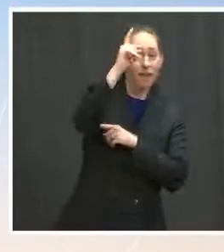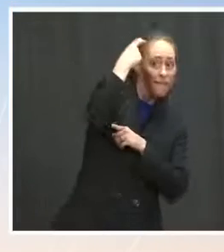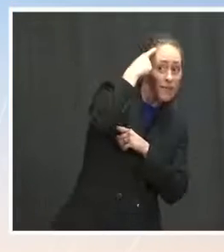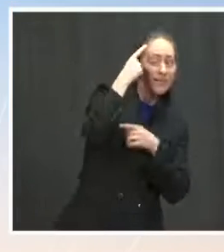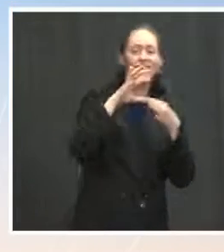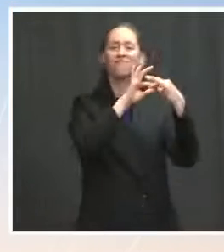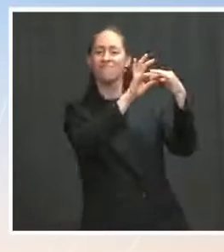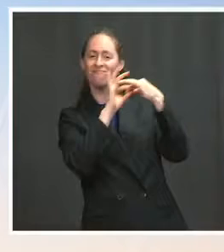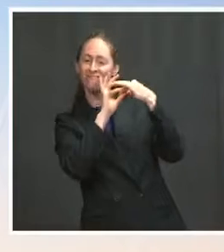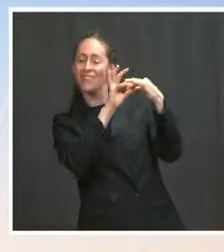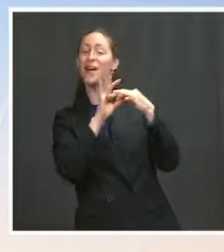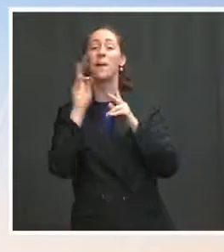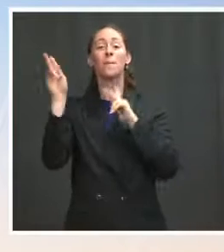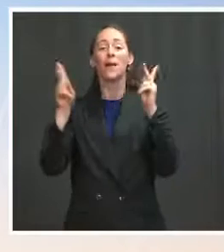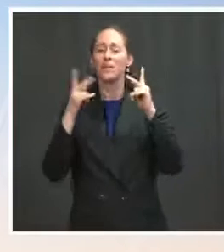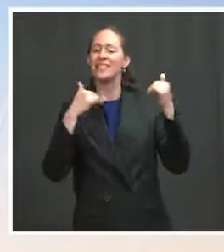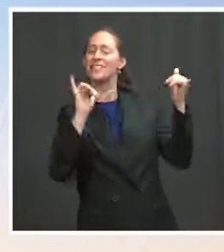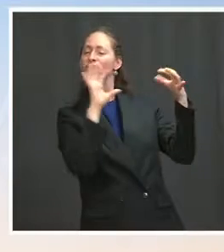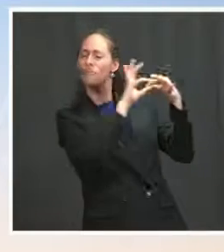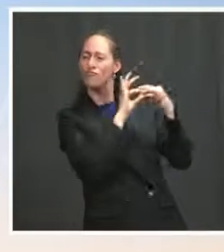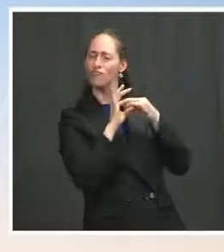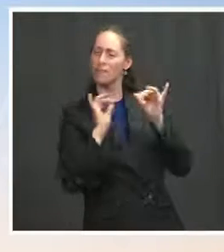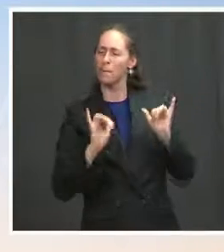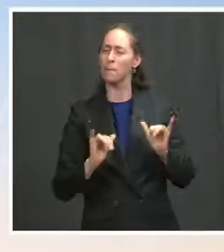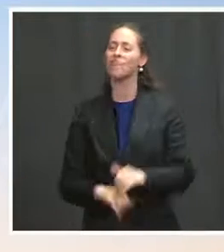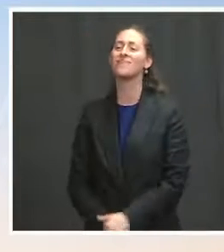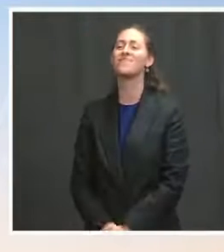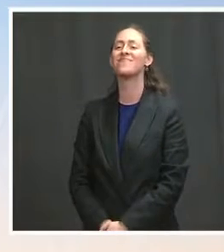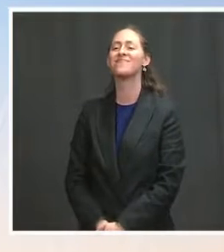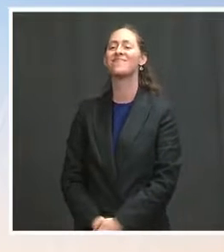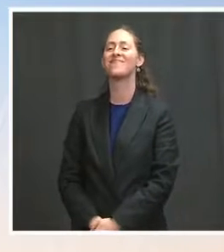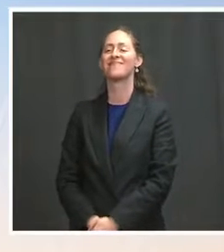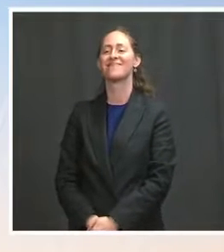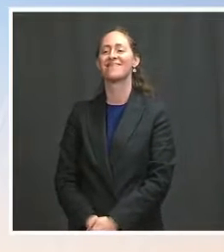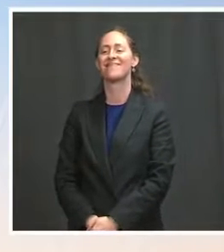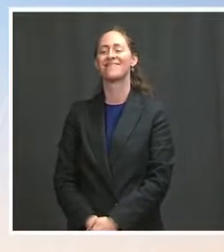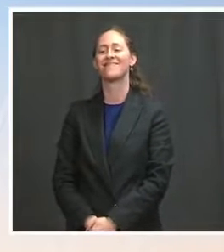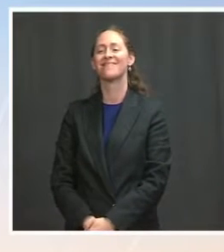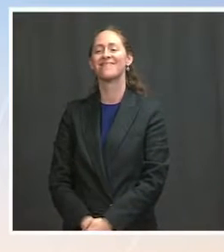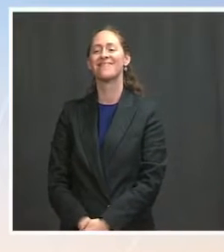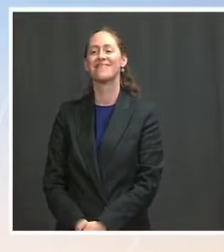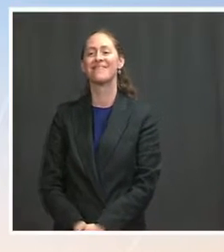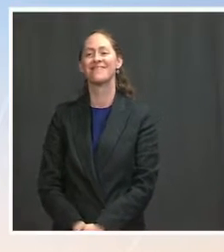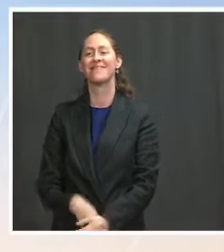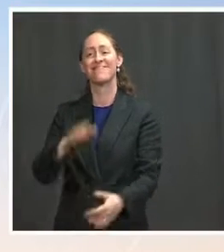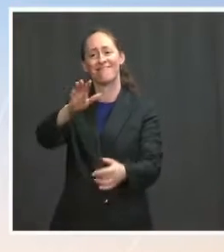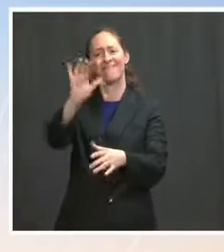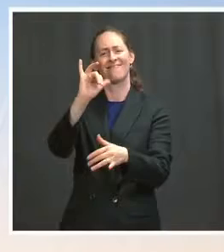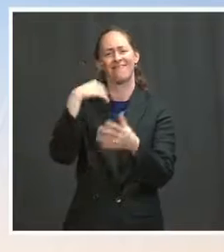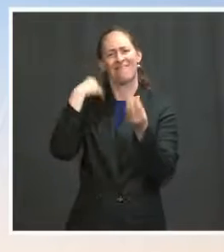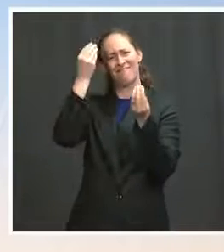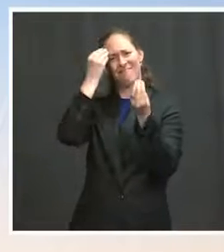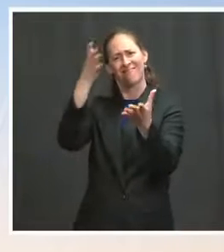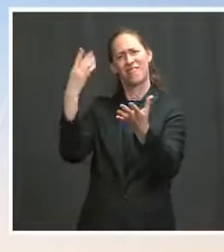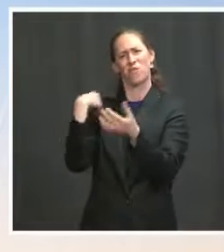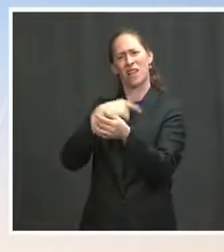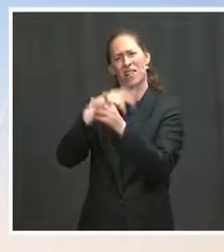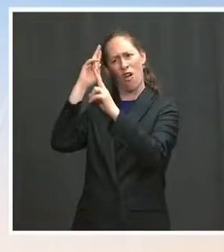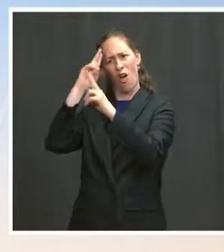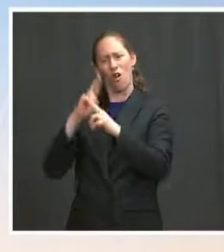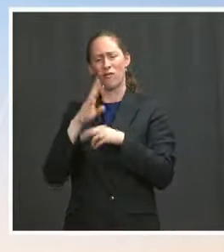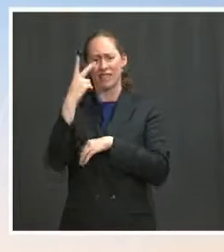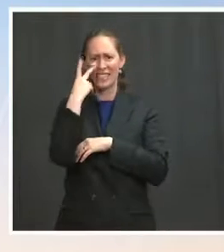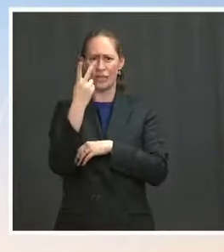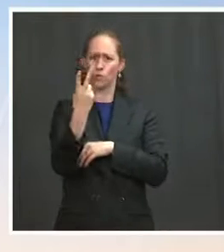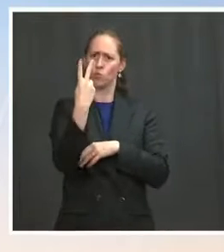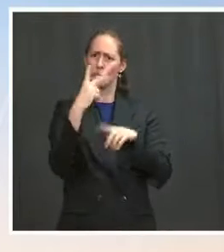approaches the end of his term, the visit will honor the dedication he has shown to strengthening the friendship between the two countries over the course of many